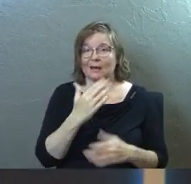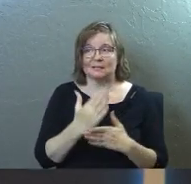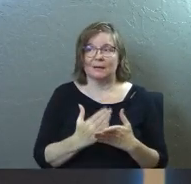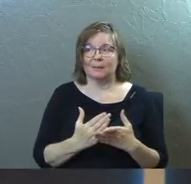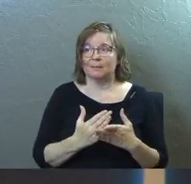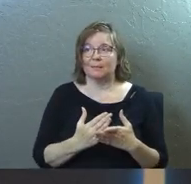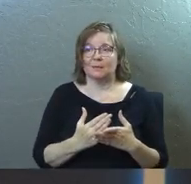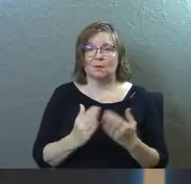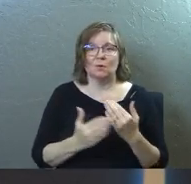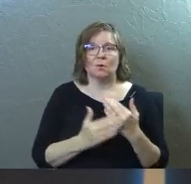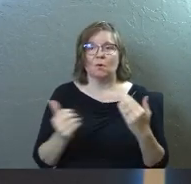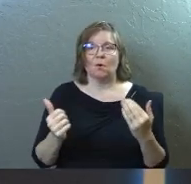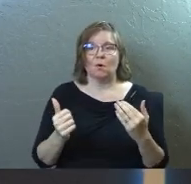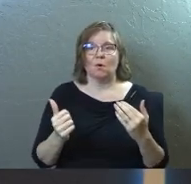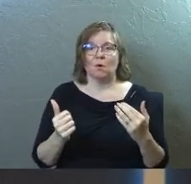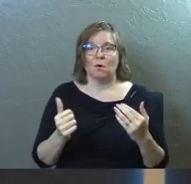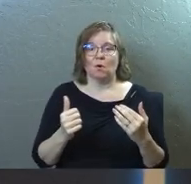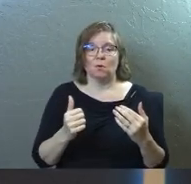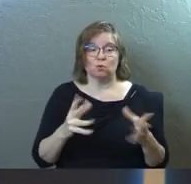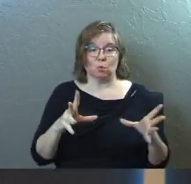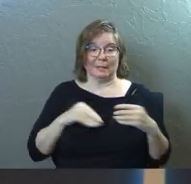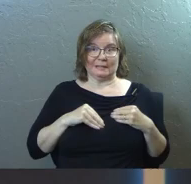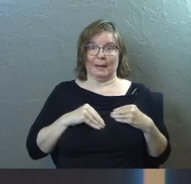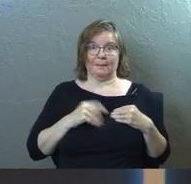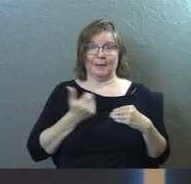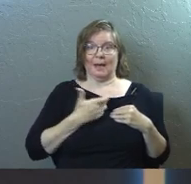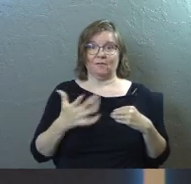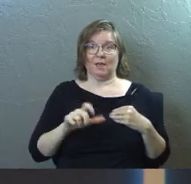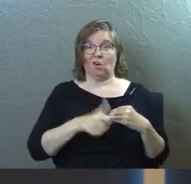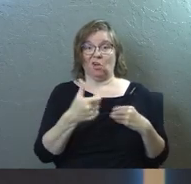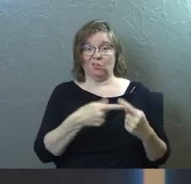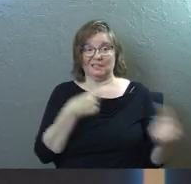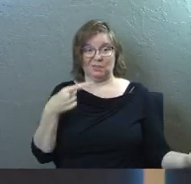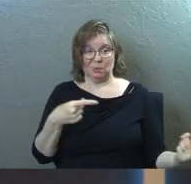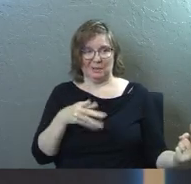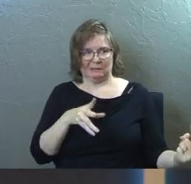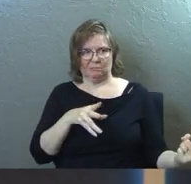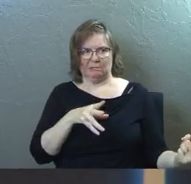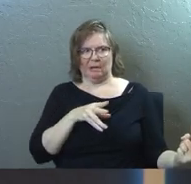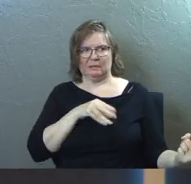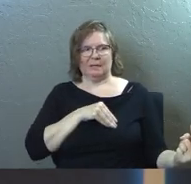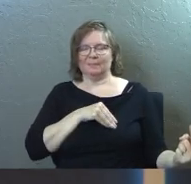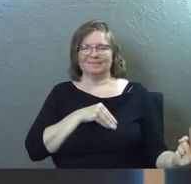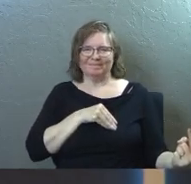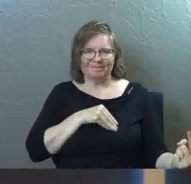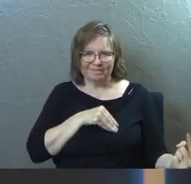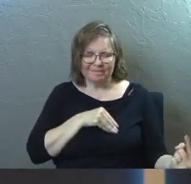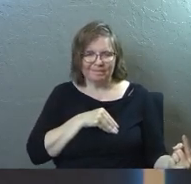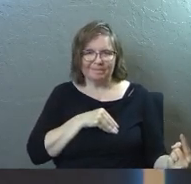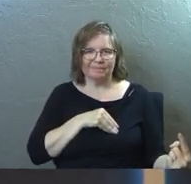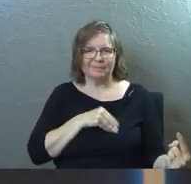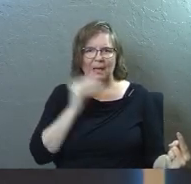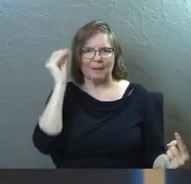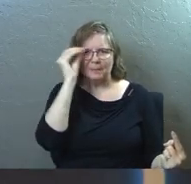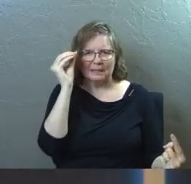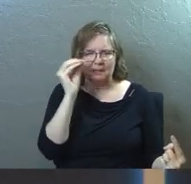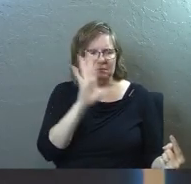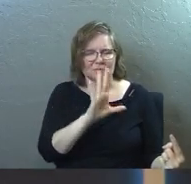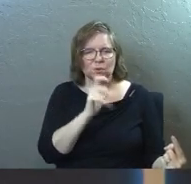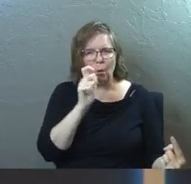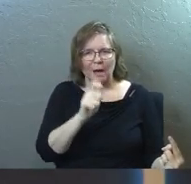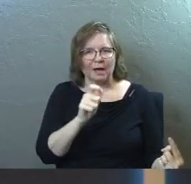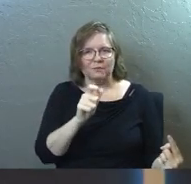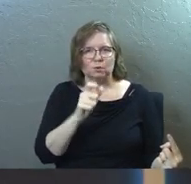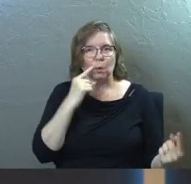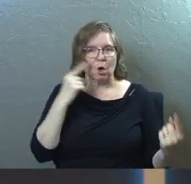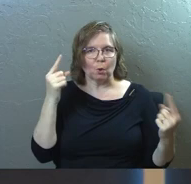some call to total affirmation or acceptance of everybody's differences and what they think and how they are, right? When it comes to unity, people are